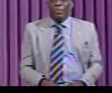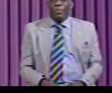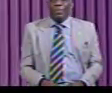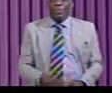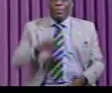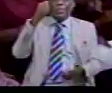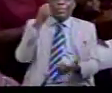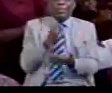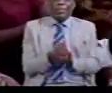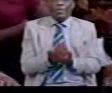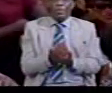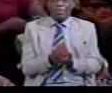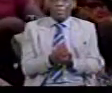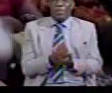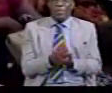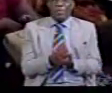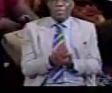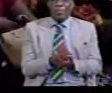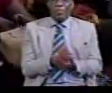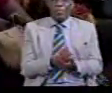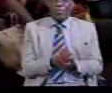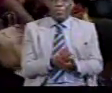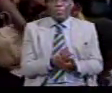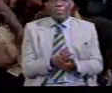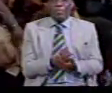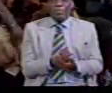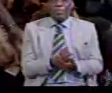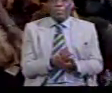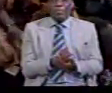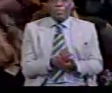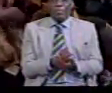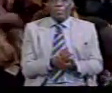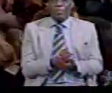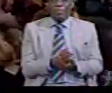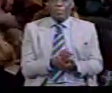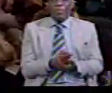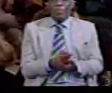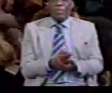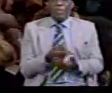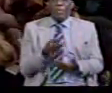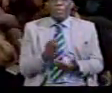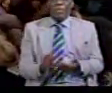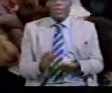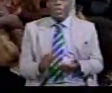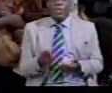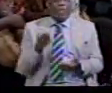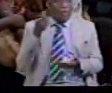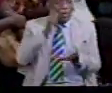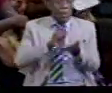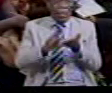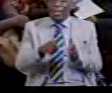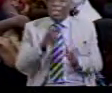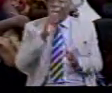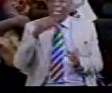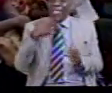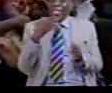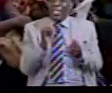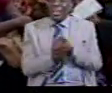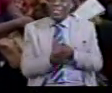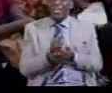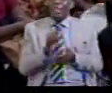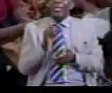Amen. Amen. The journalists are saying it all over that he has come with a message of